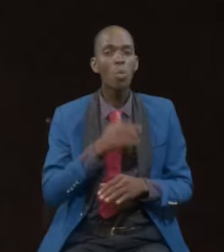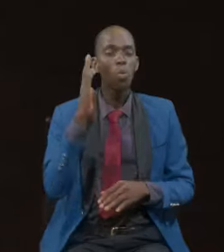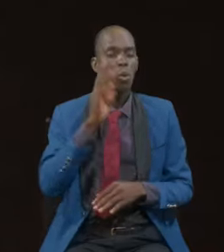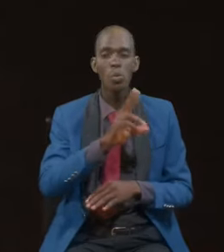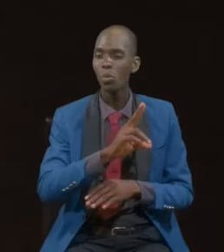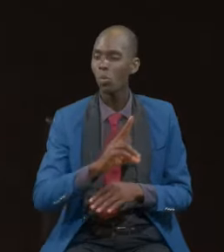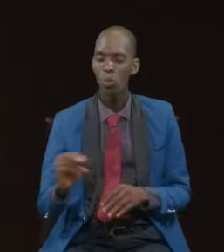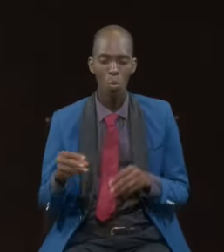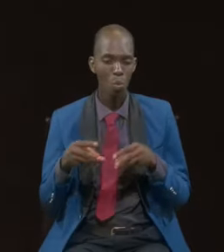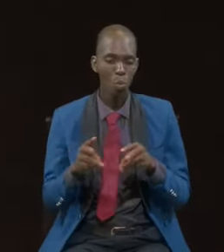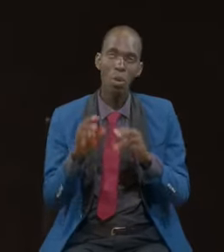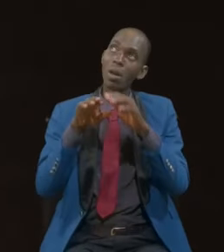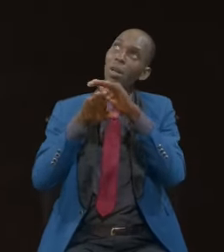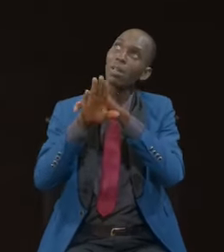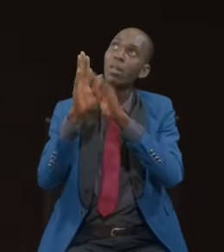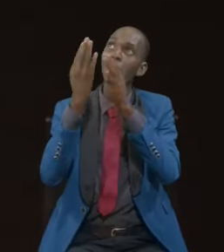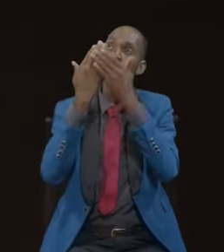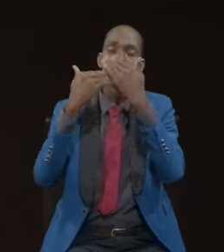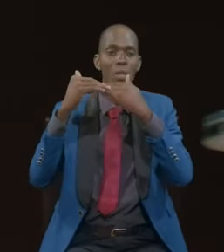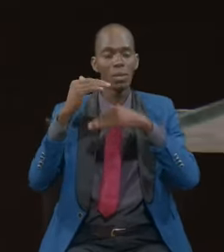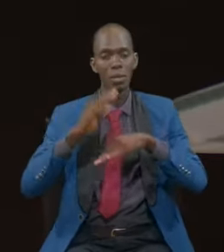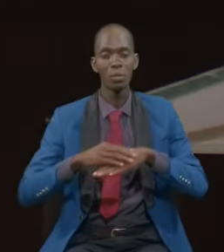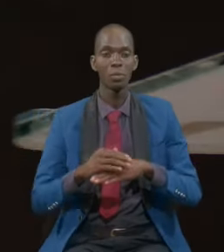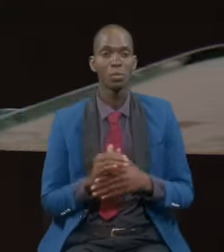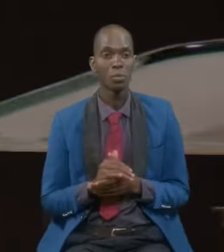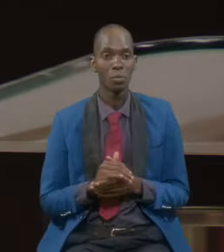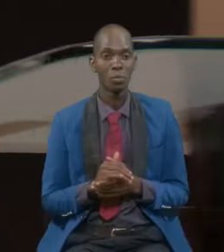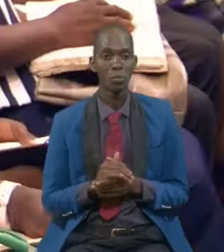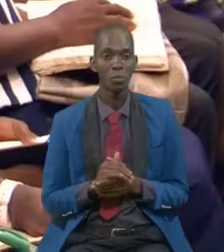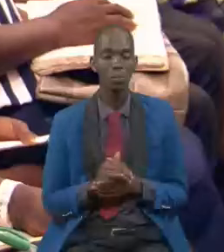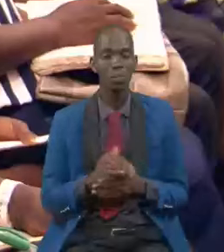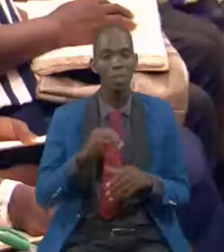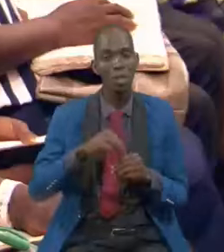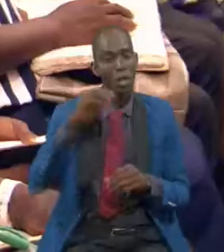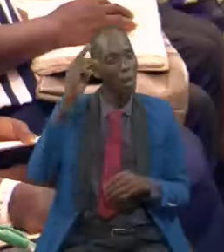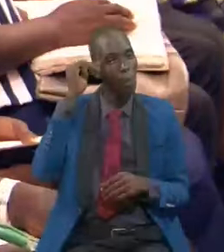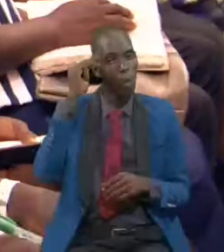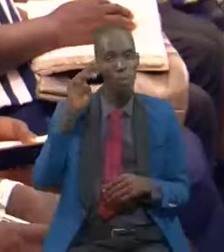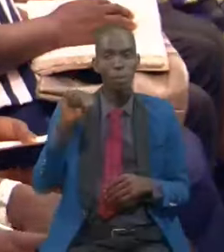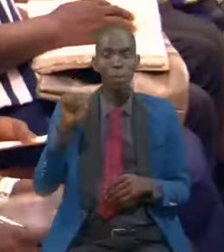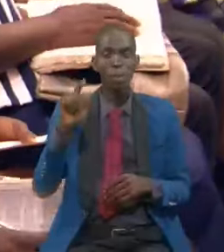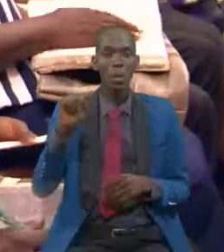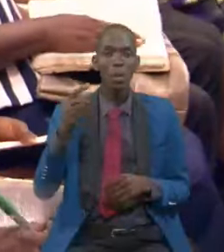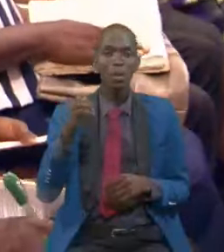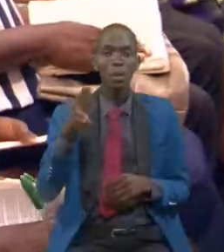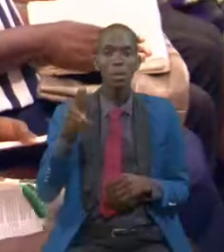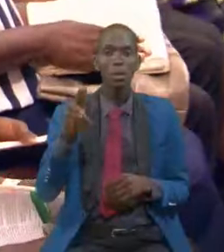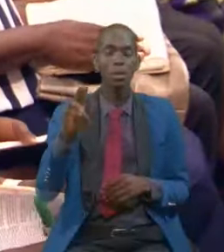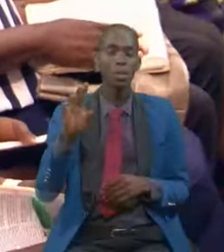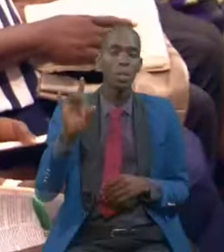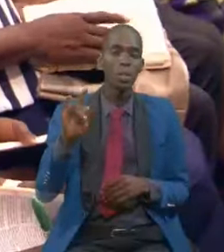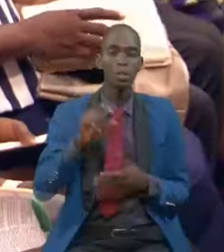enter into the kingdom of heaven. Matthew chapter 18, reading from verse